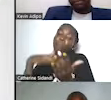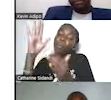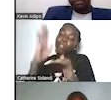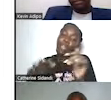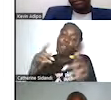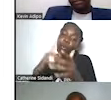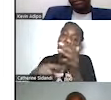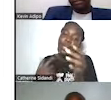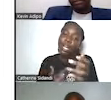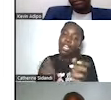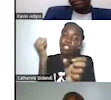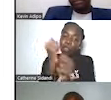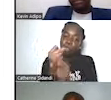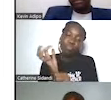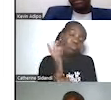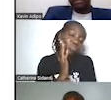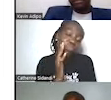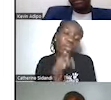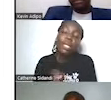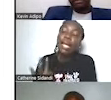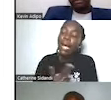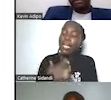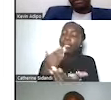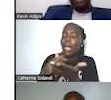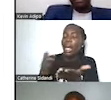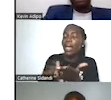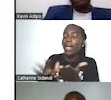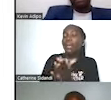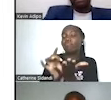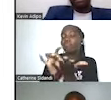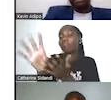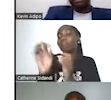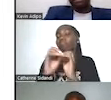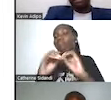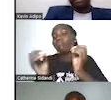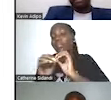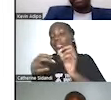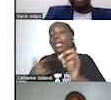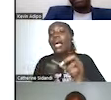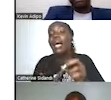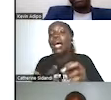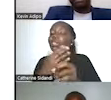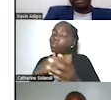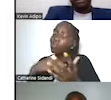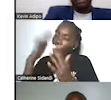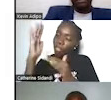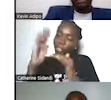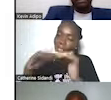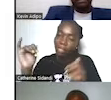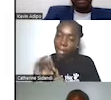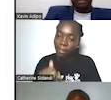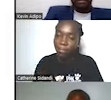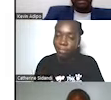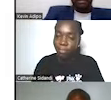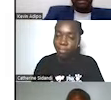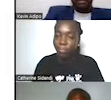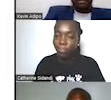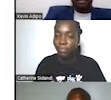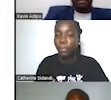We are not just about hiring and firing. We have more to our sleeves than that. So